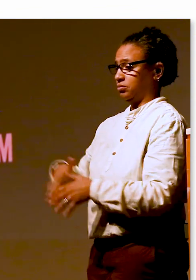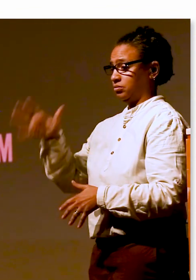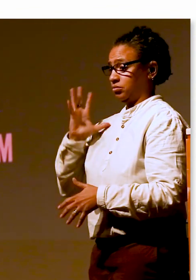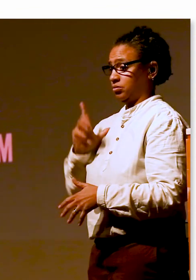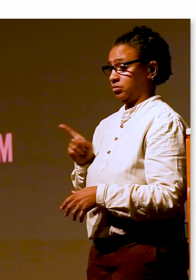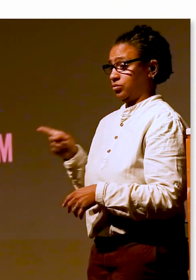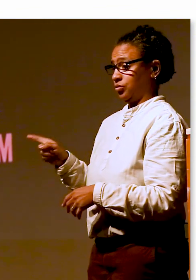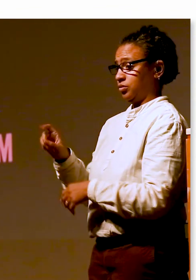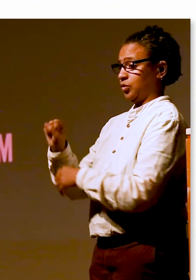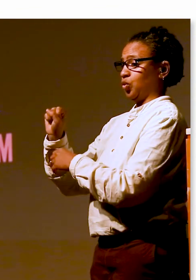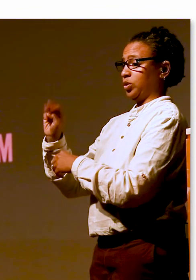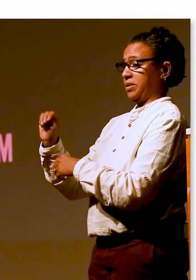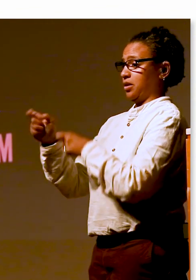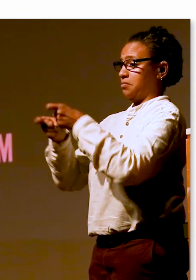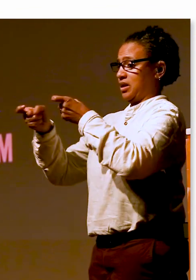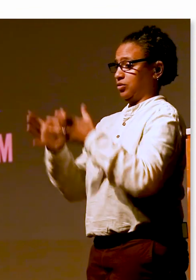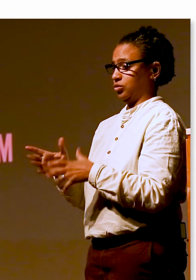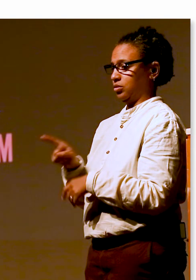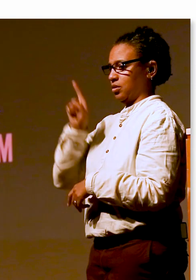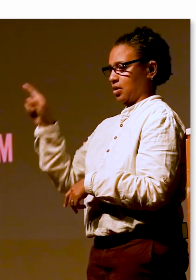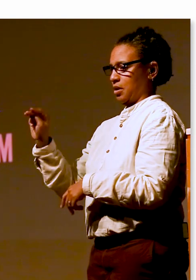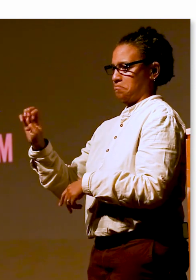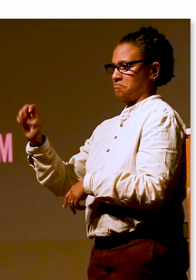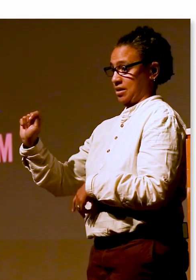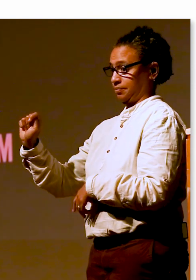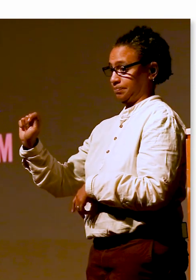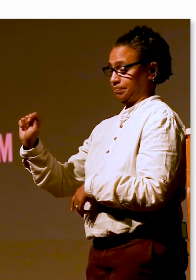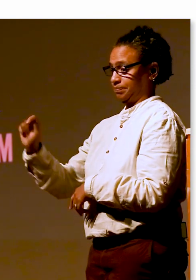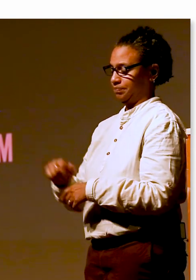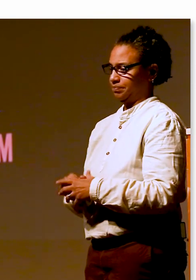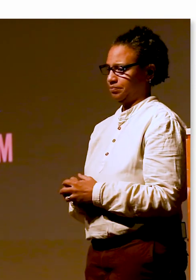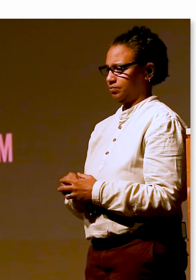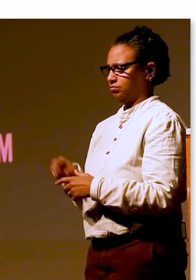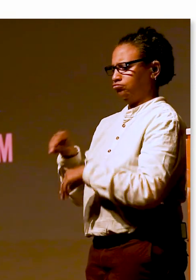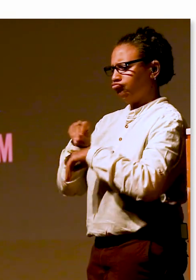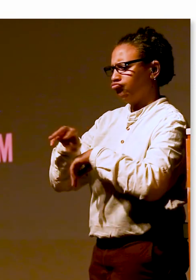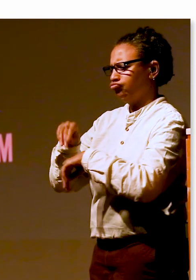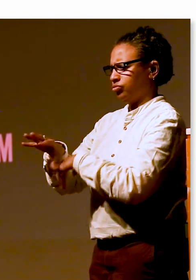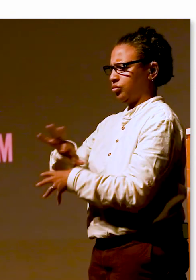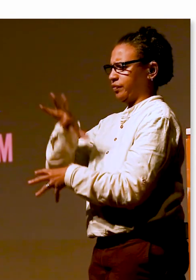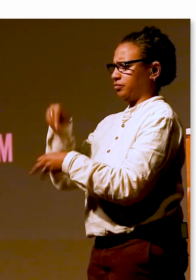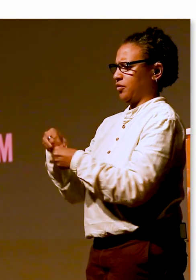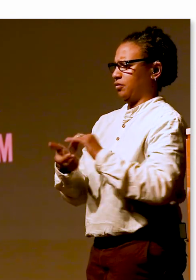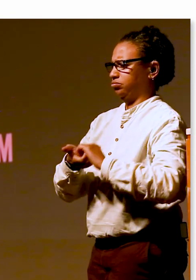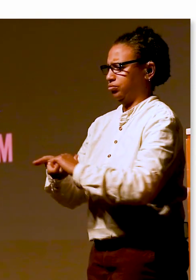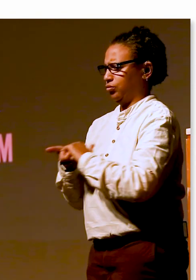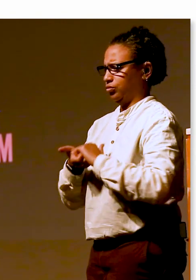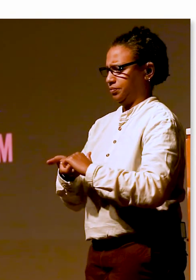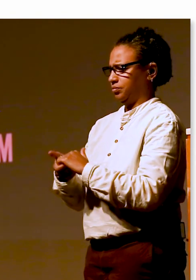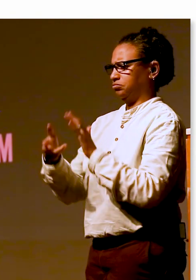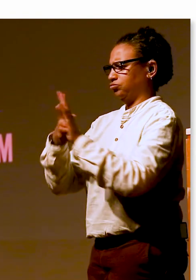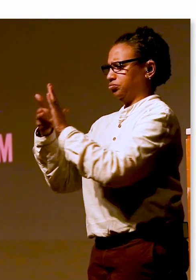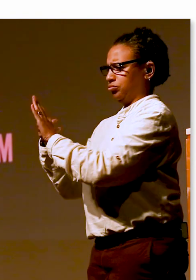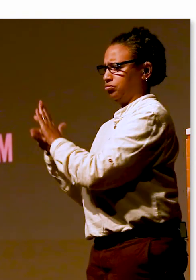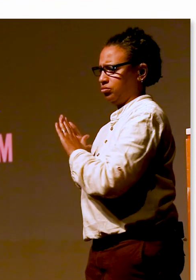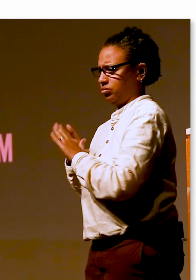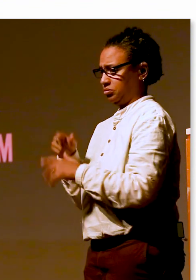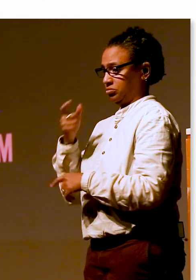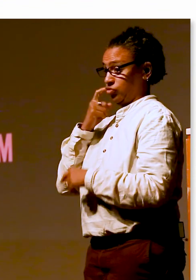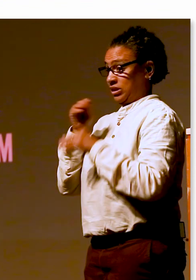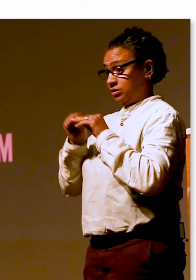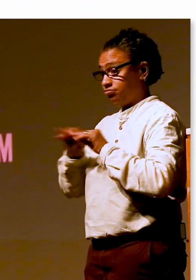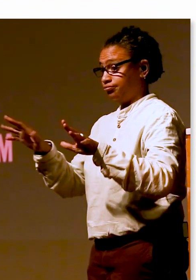has carried over into collaborations with brands like Prada and Instagram. Drew recently released her book, What I Know About Art,